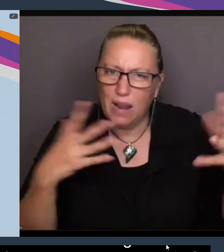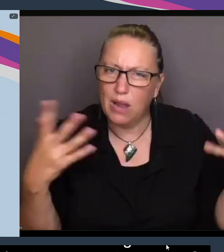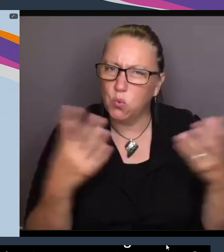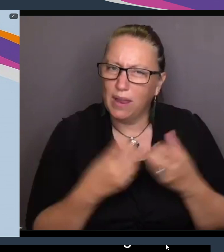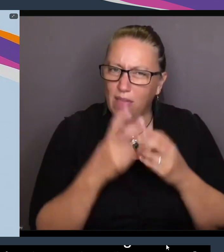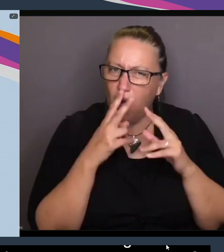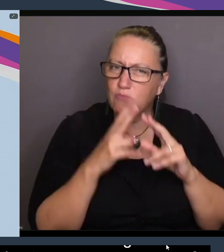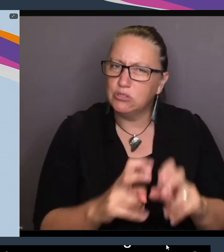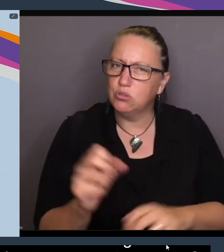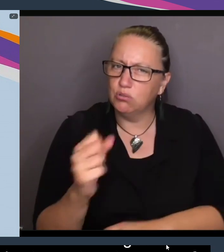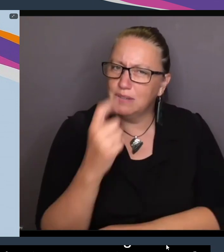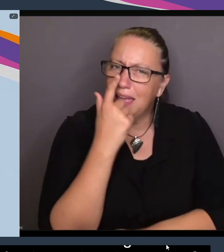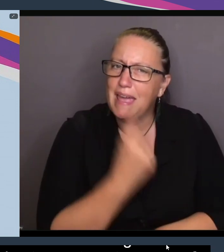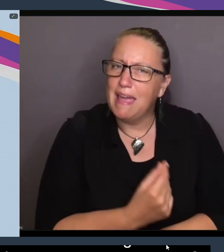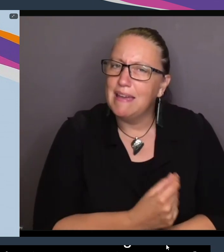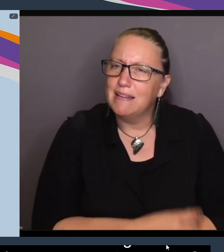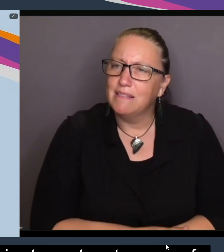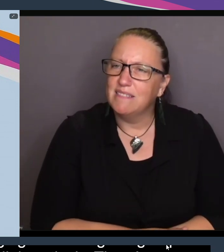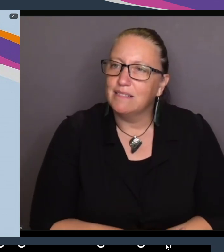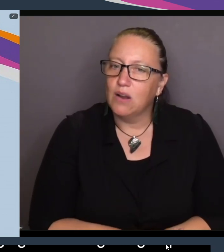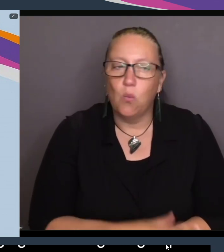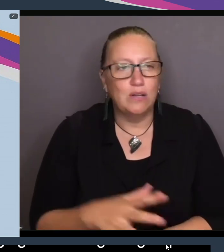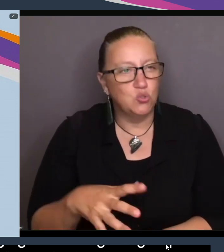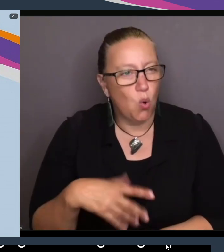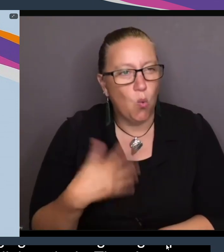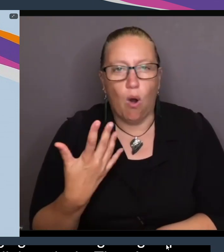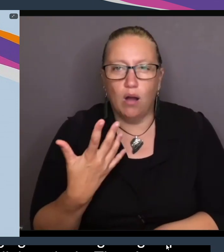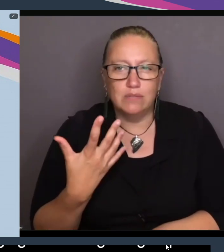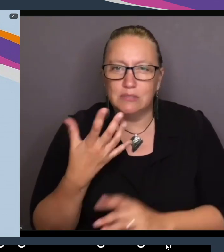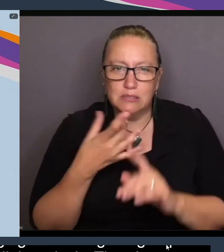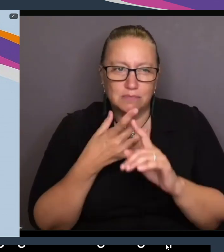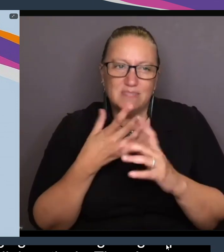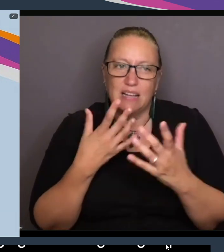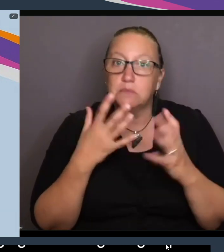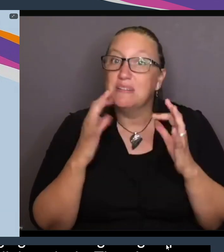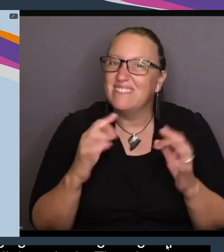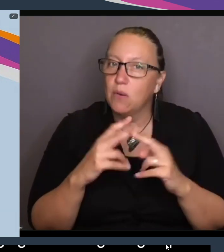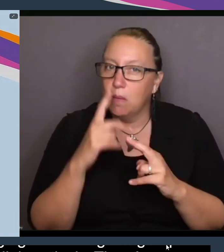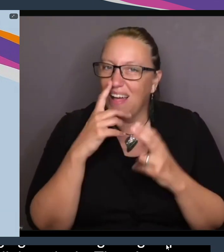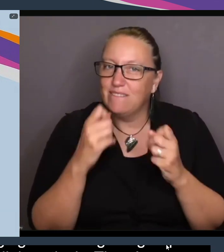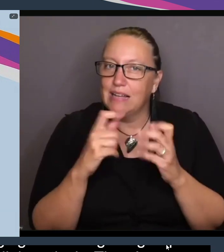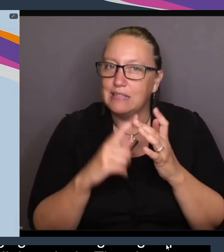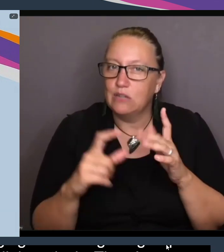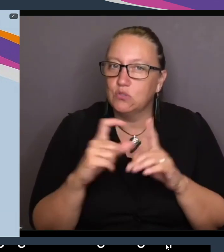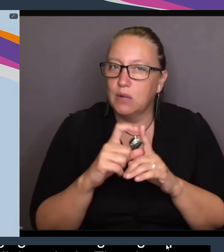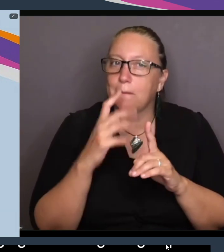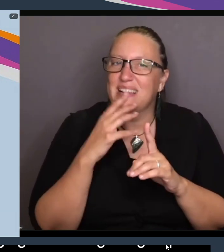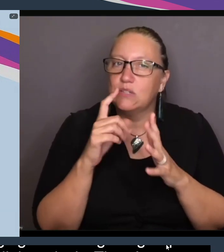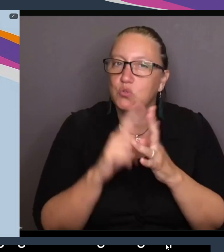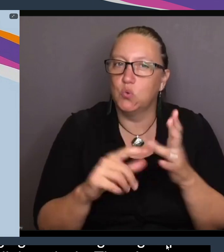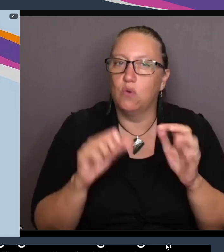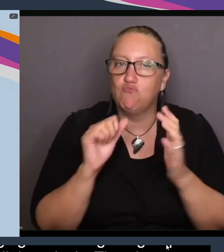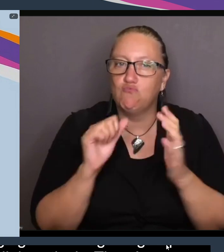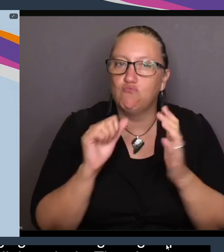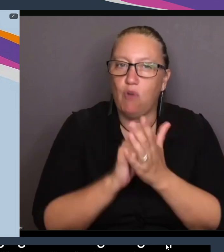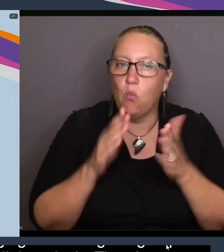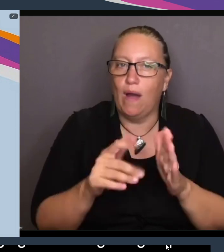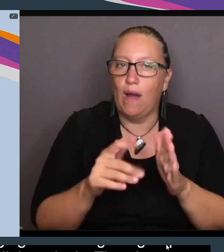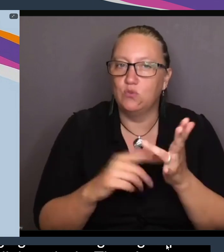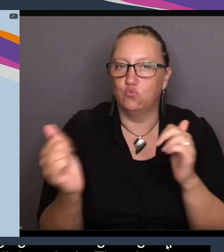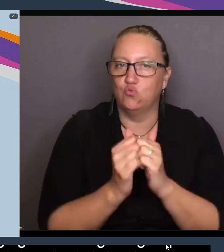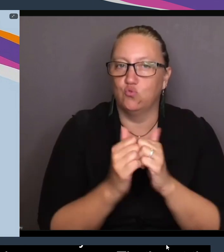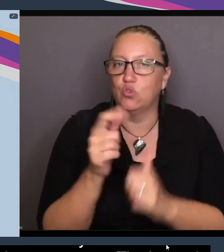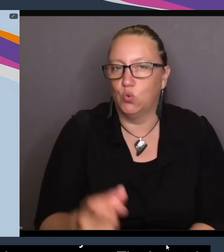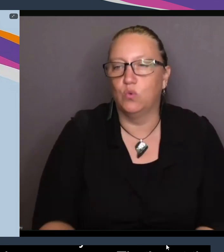That's not the point of this. The point is specifically for people with intellectual disability to do this in the way that suits them.